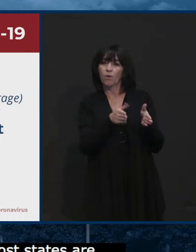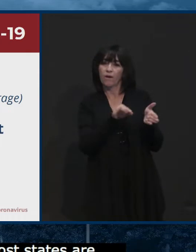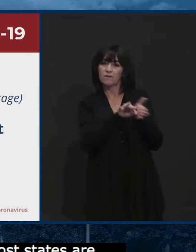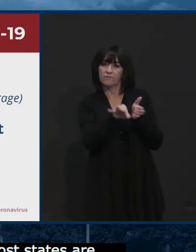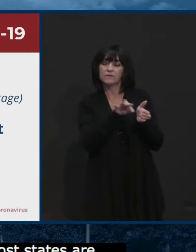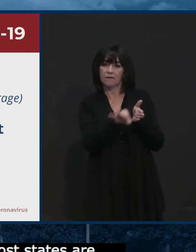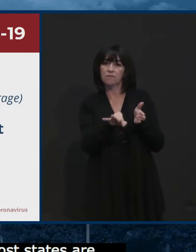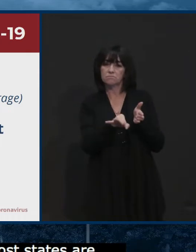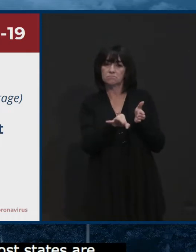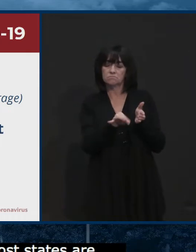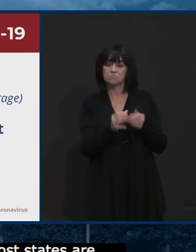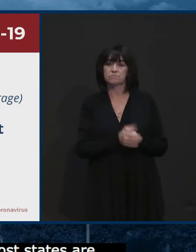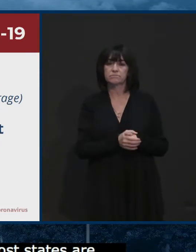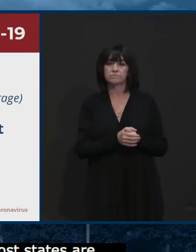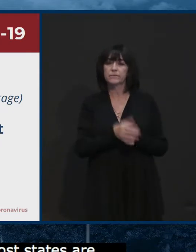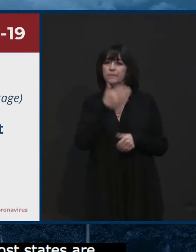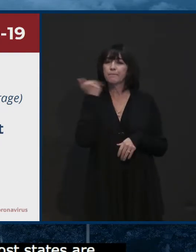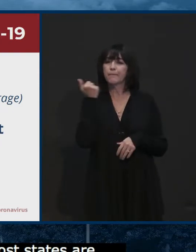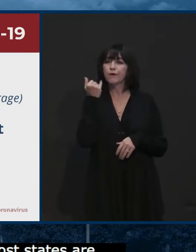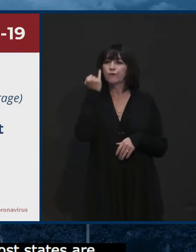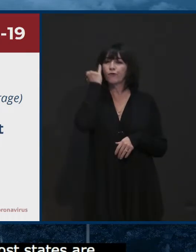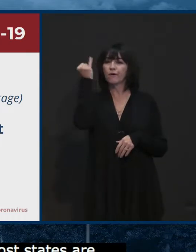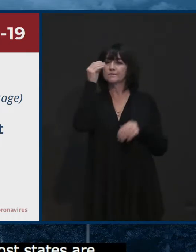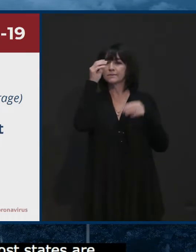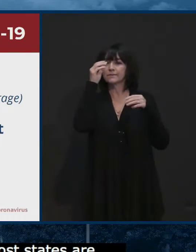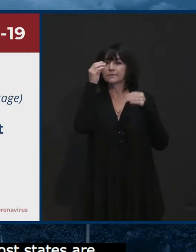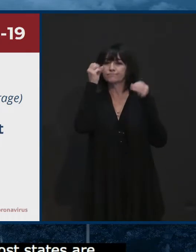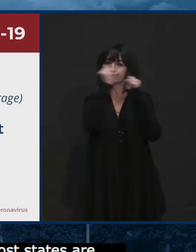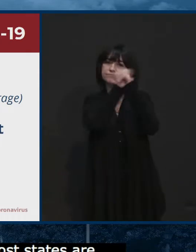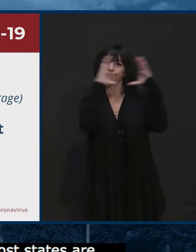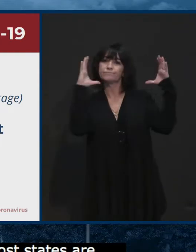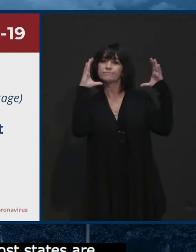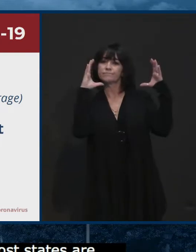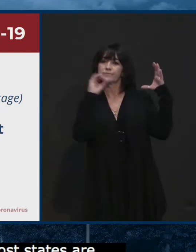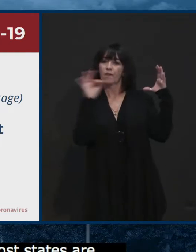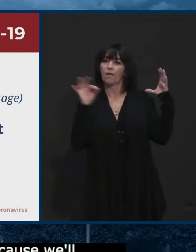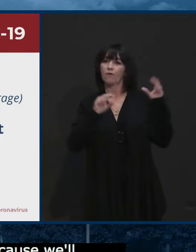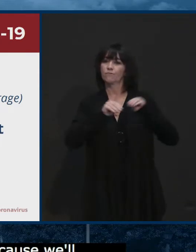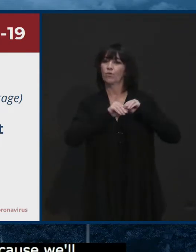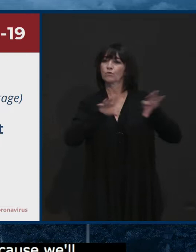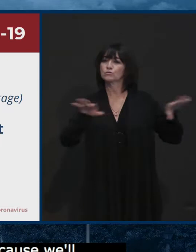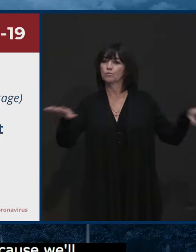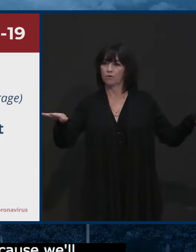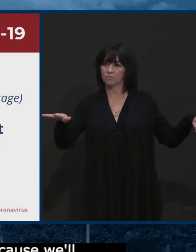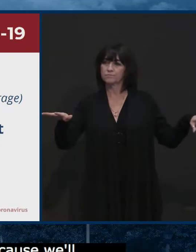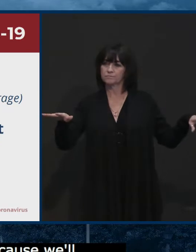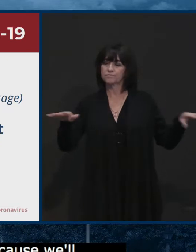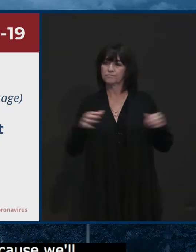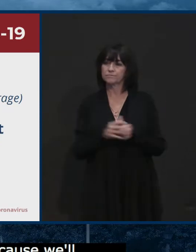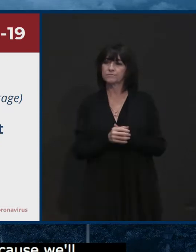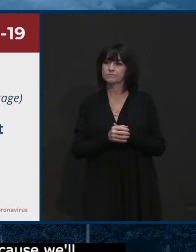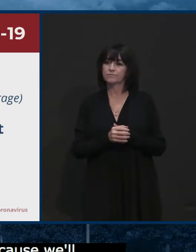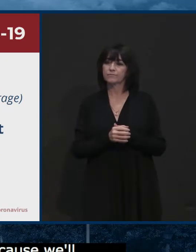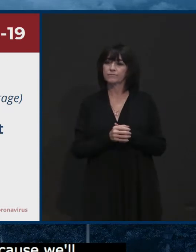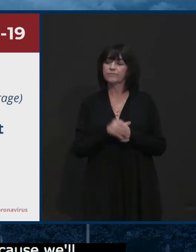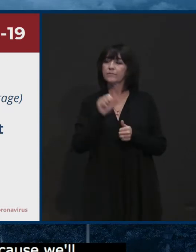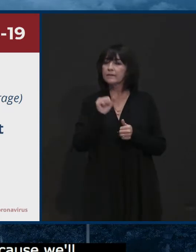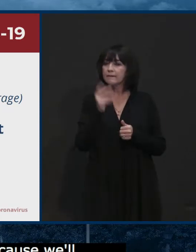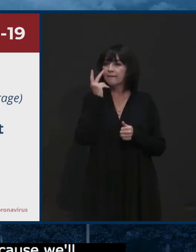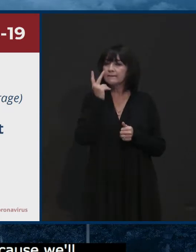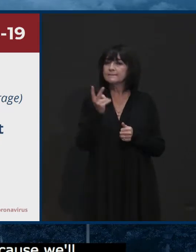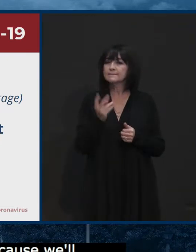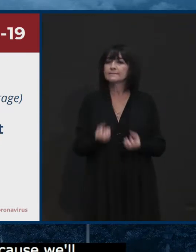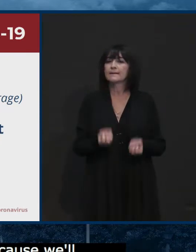spread, because we'll actually be calculating it with the number of people who are getting tested on a day-to-day